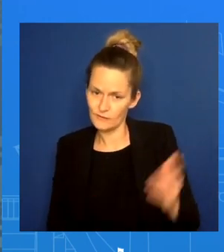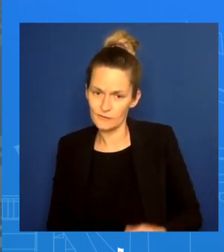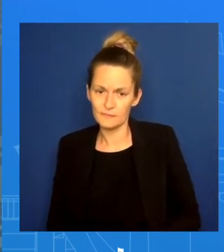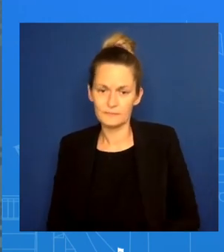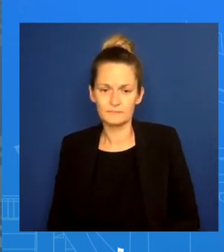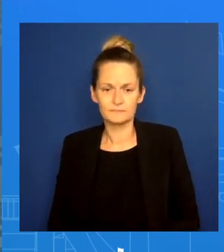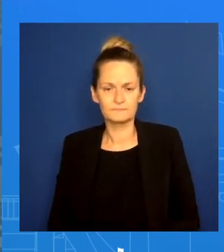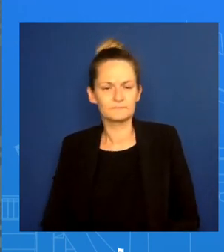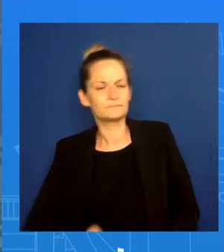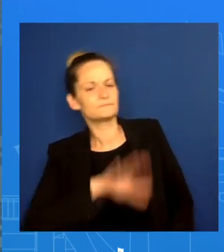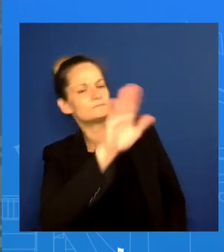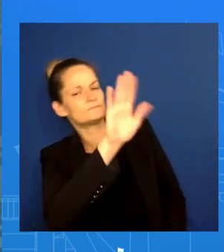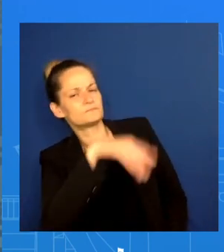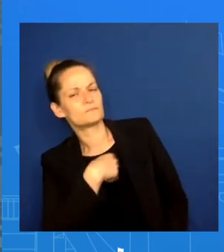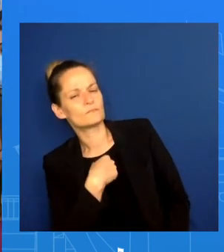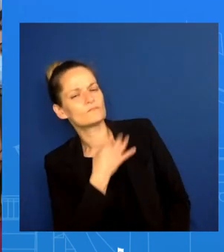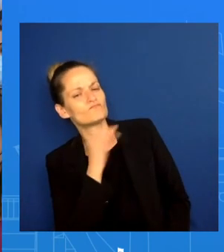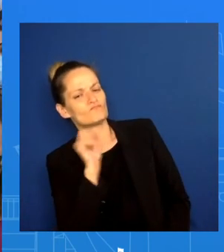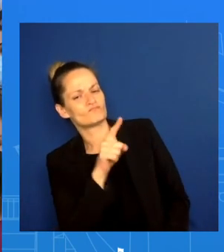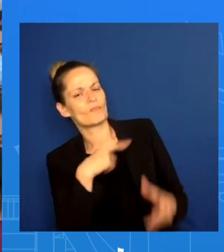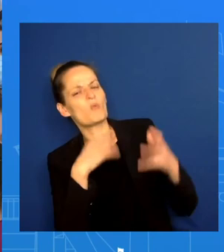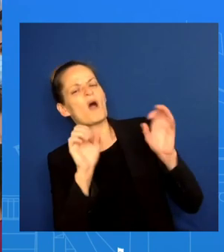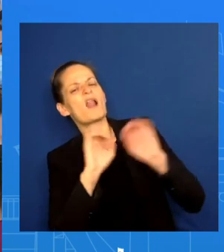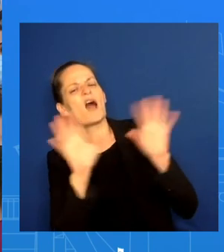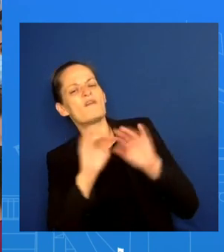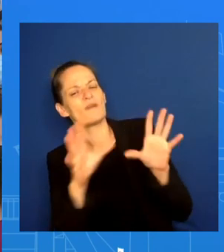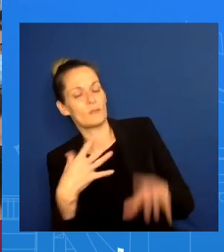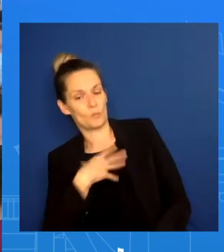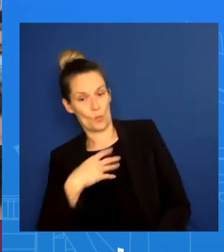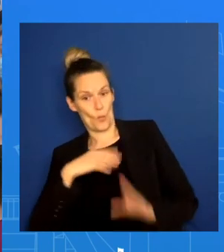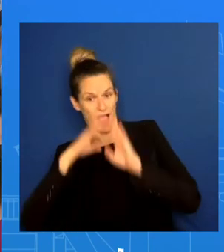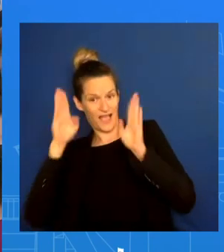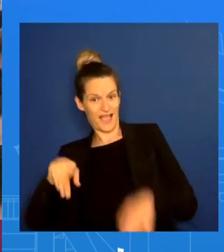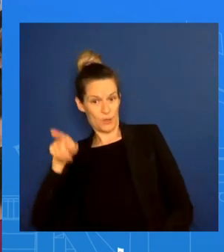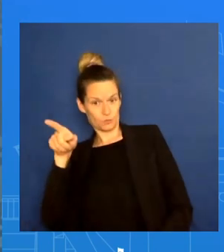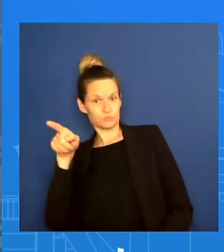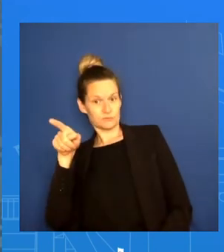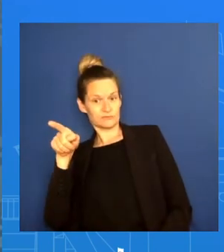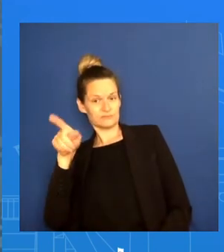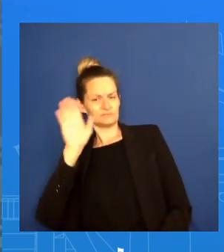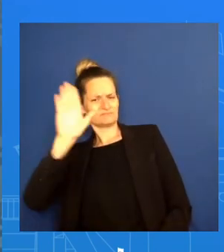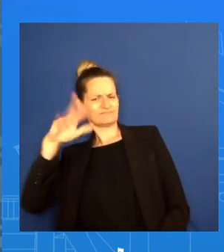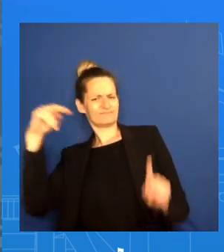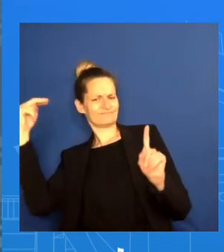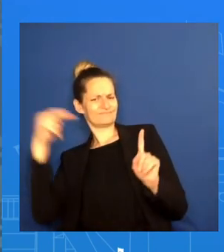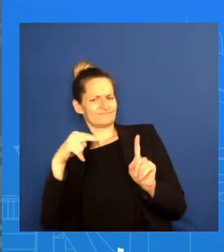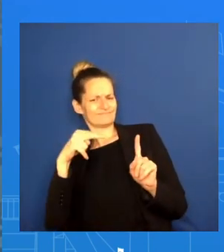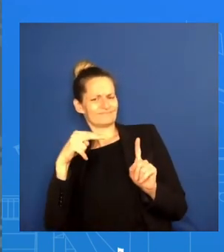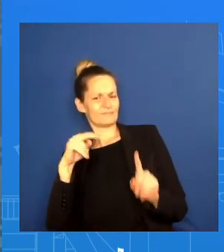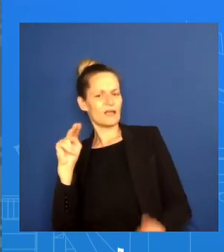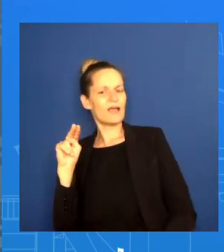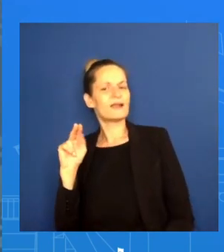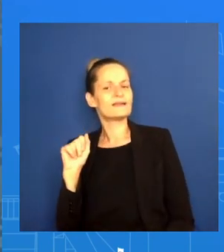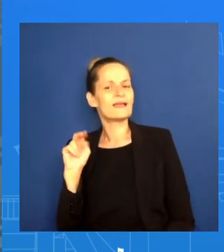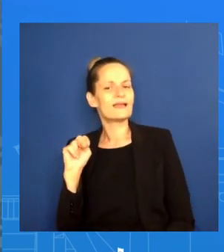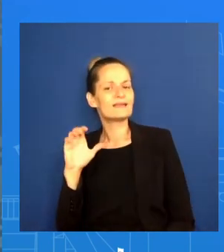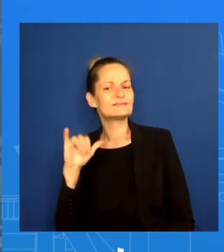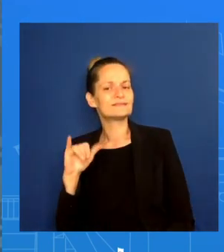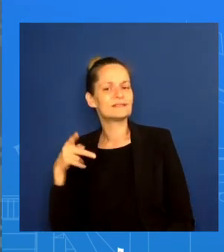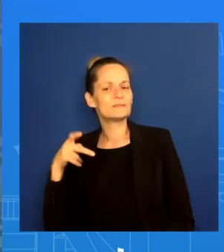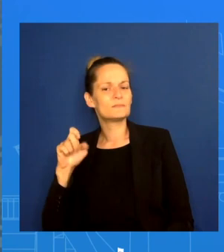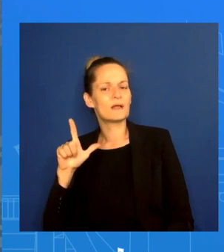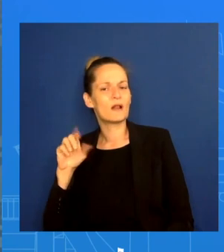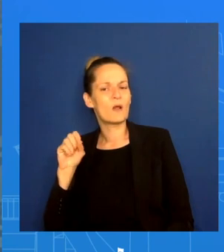position that Nancy Pelosi should or should not go to Taiwan? The Speaker of the House makes her own